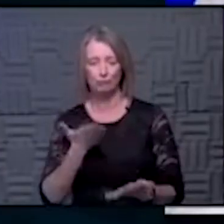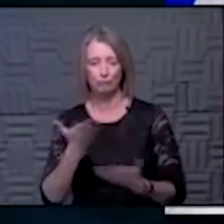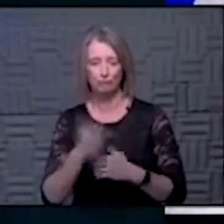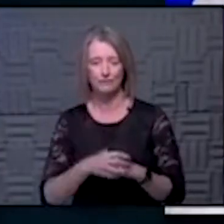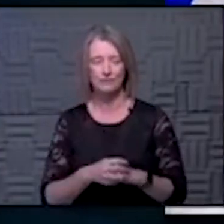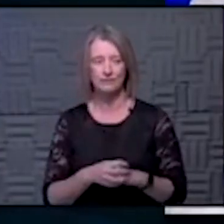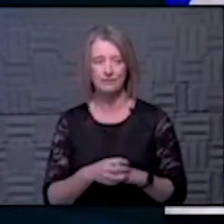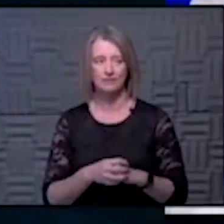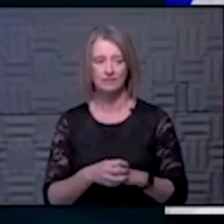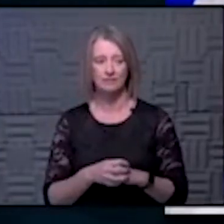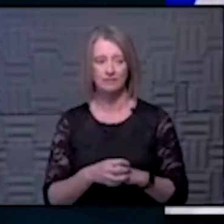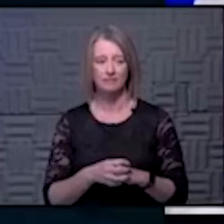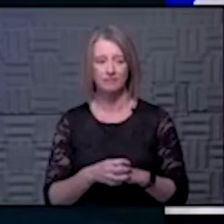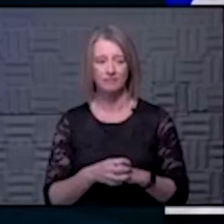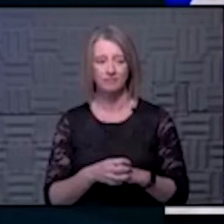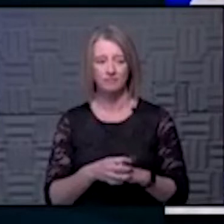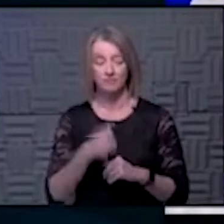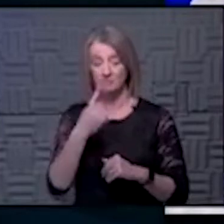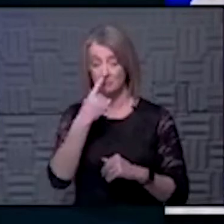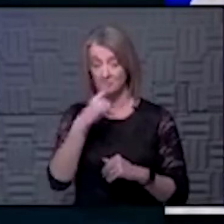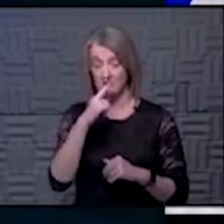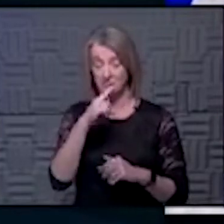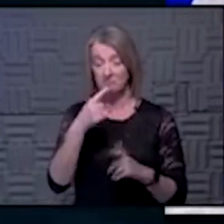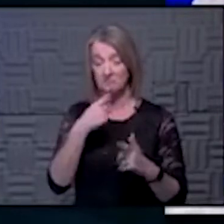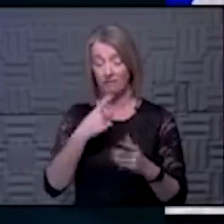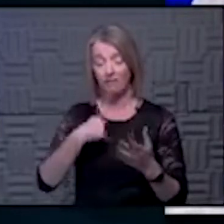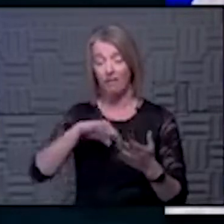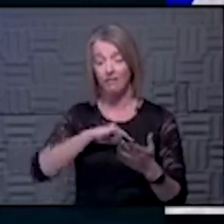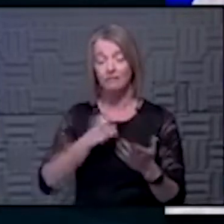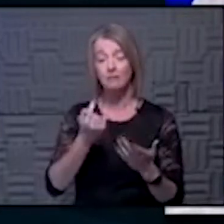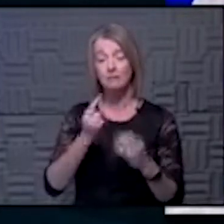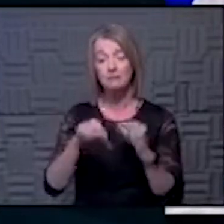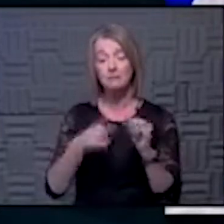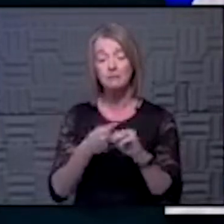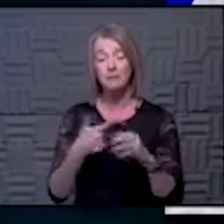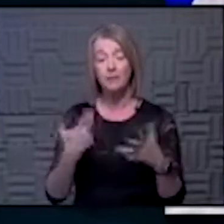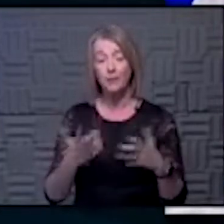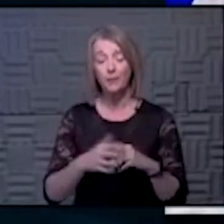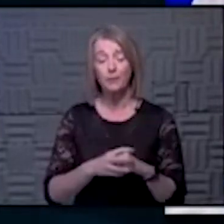service. Would you like to tell us a little bit about